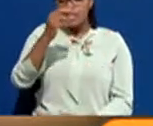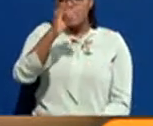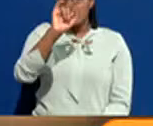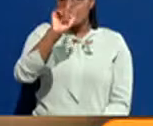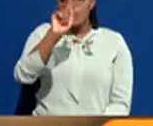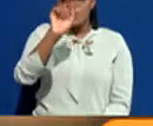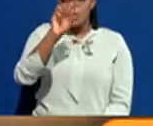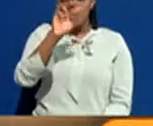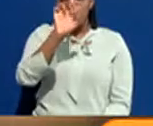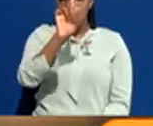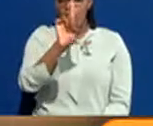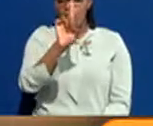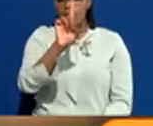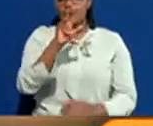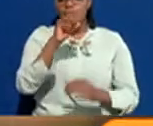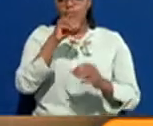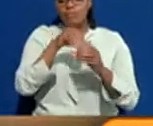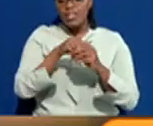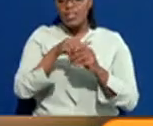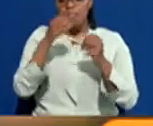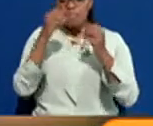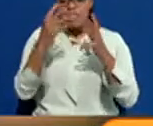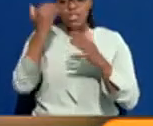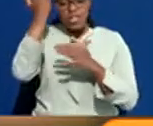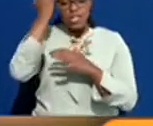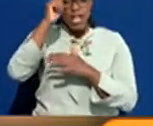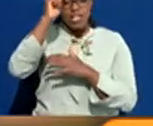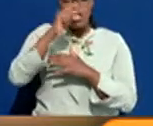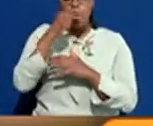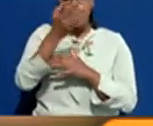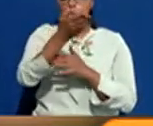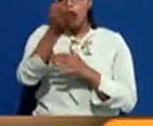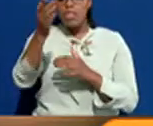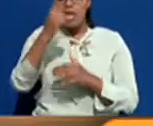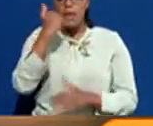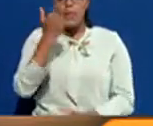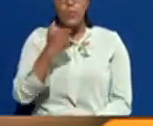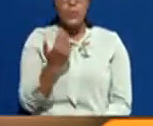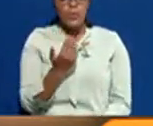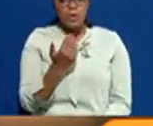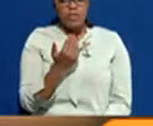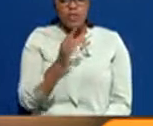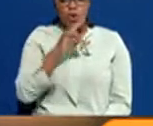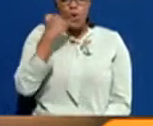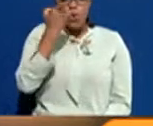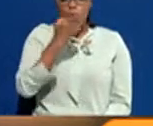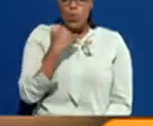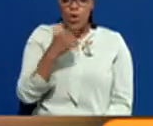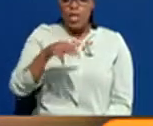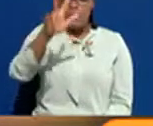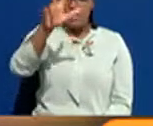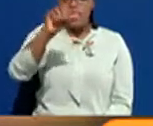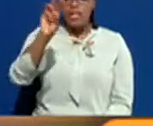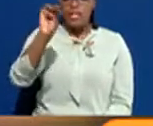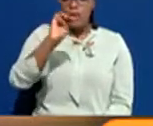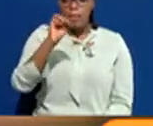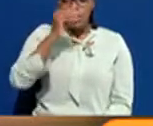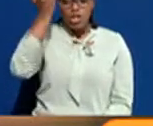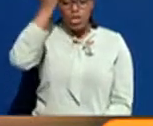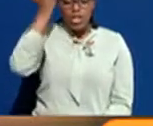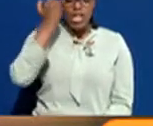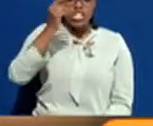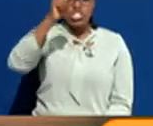just one among many? Who else is out there? Who is the 30 million shillings